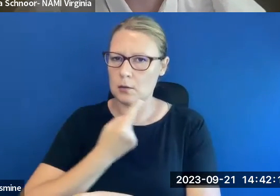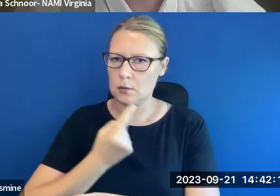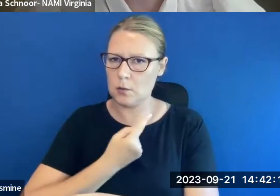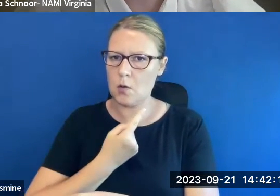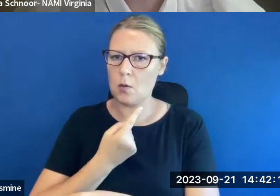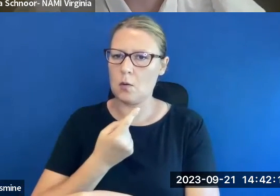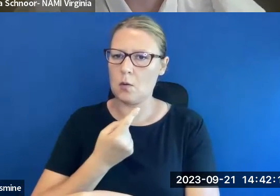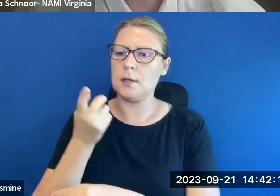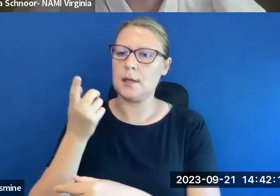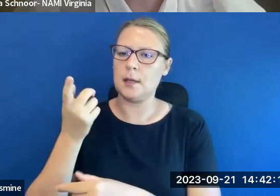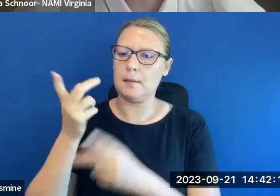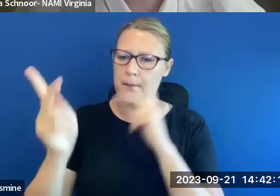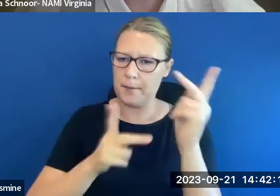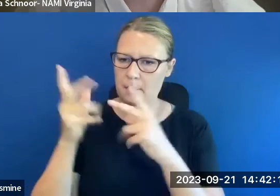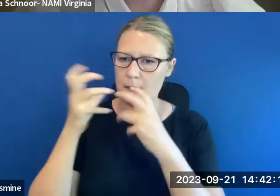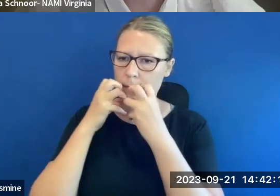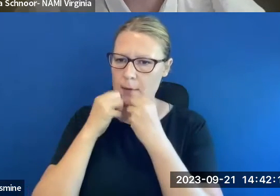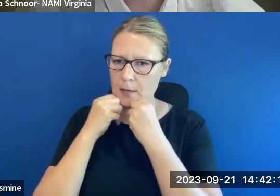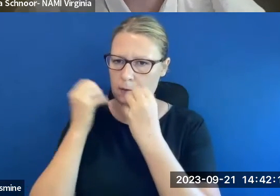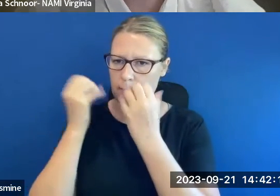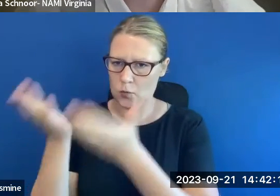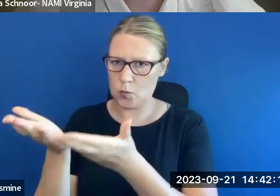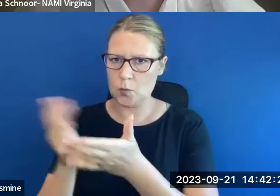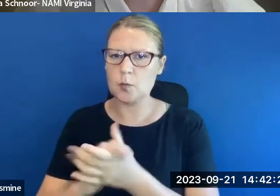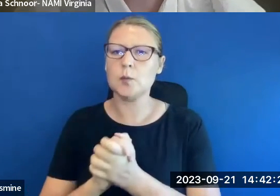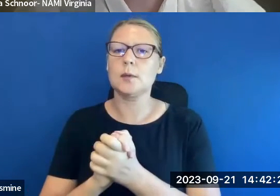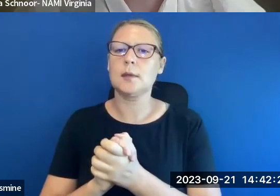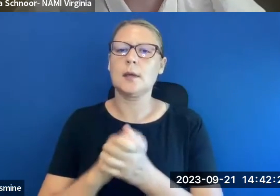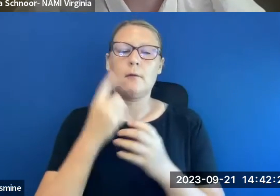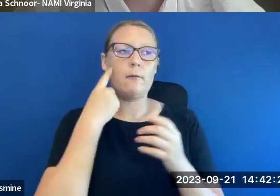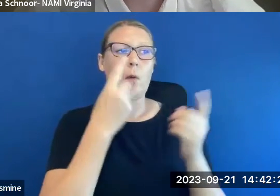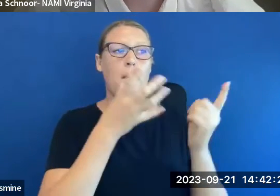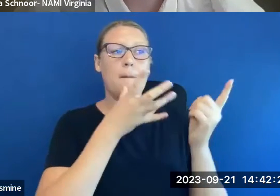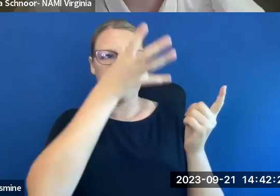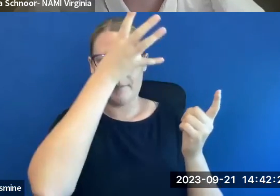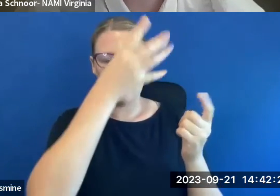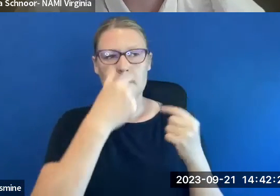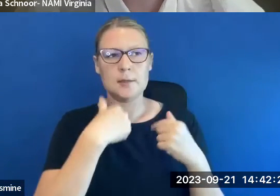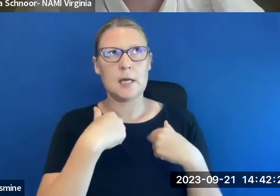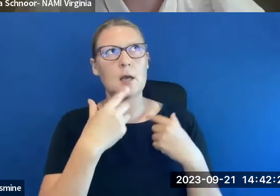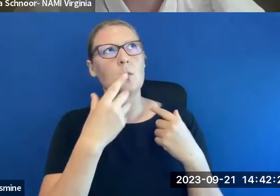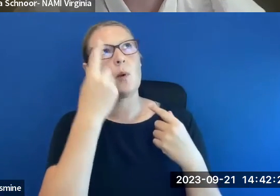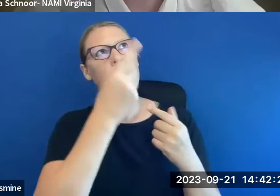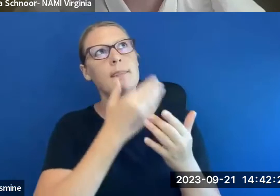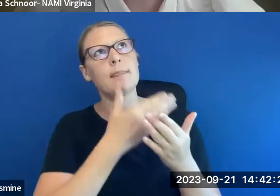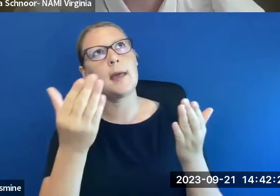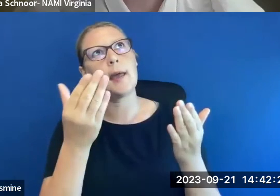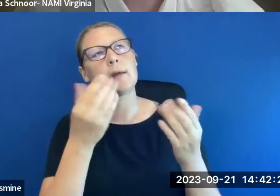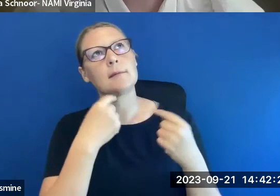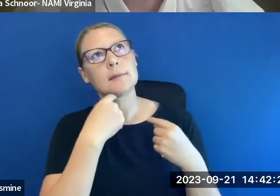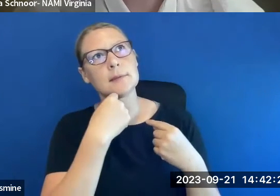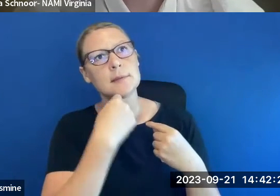for. And for the parent, I would want them to